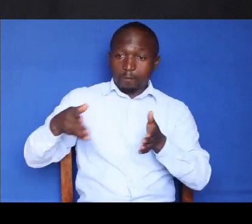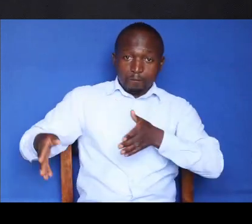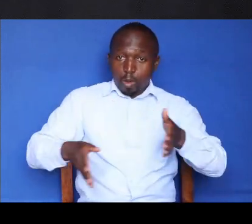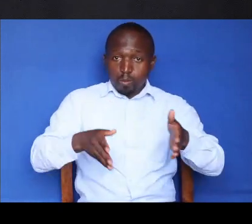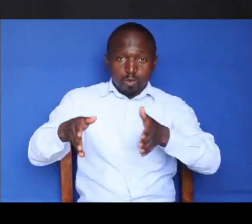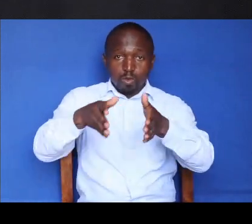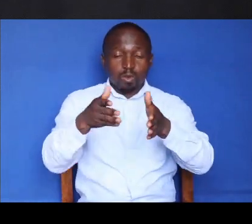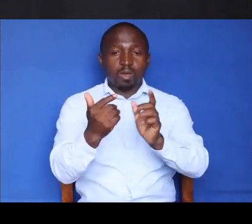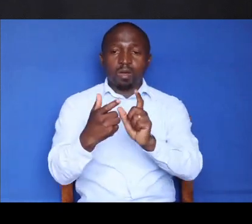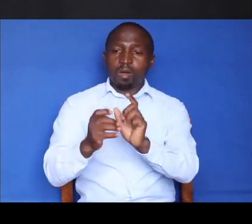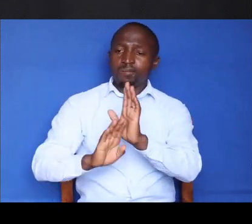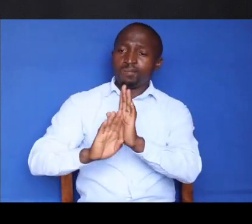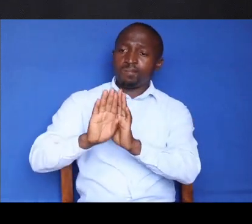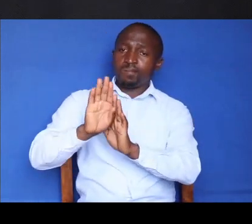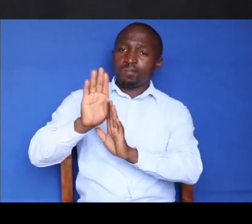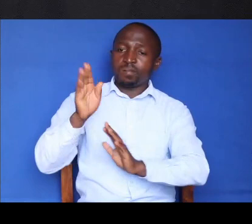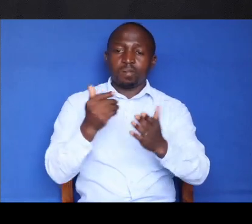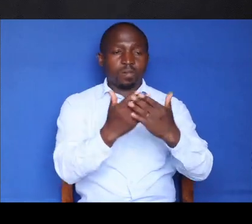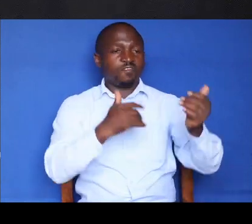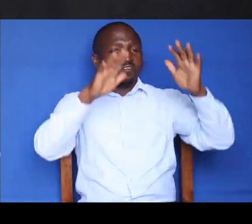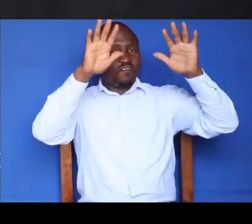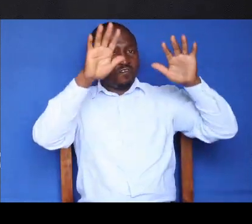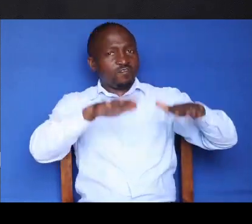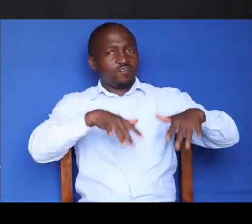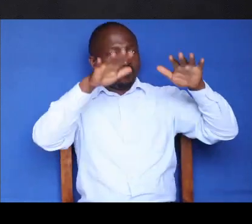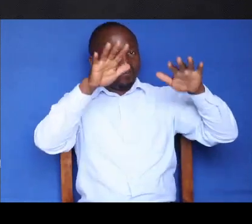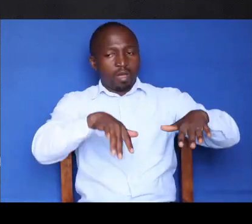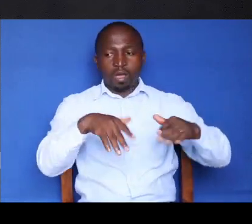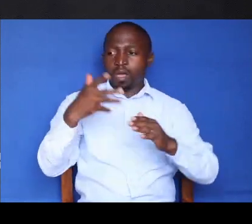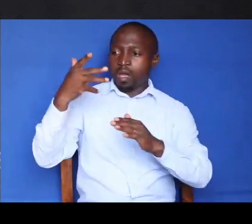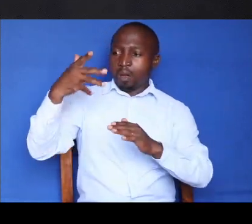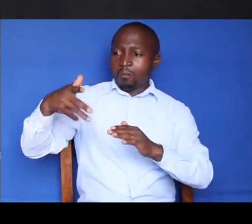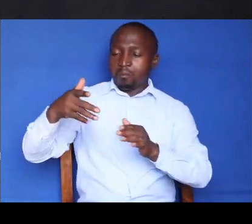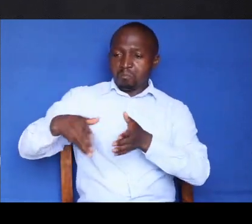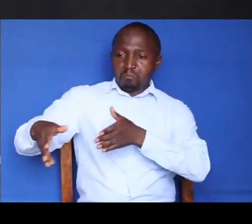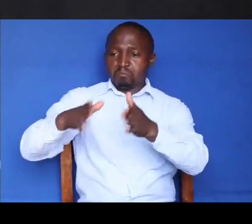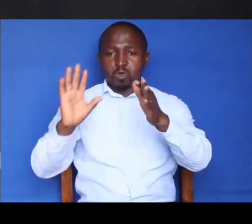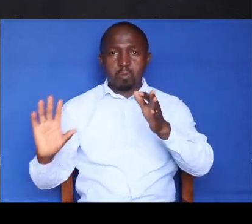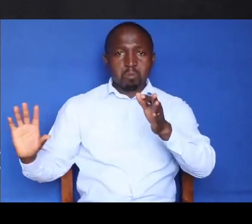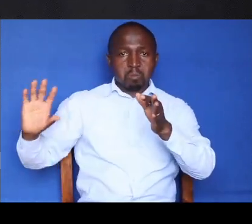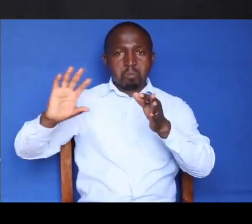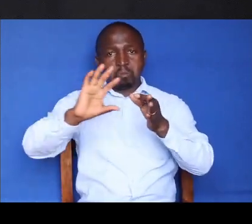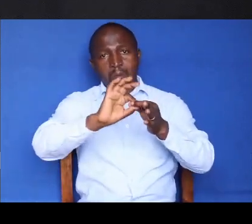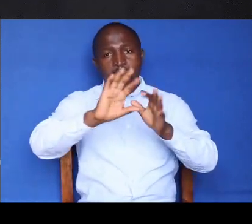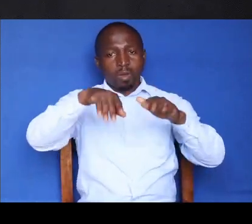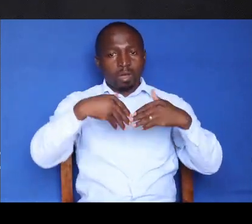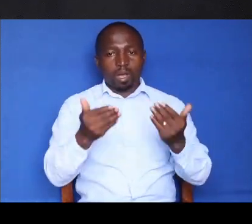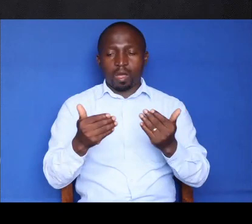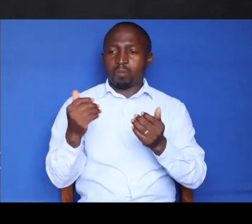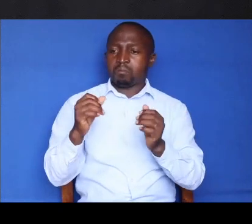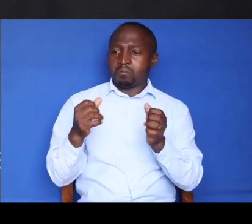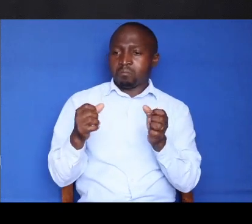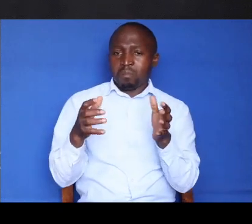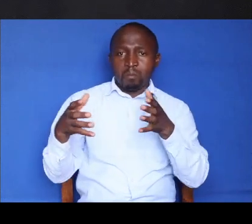water in the river system increases because of heavy rainfall, because of river capture, because